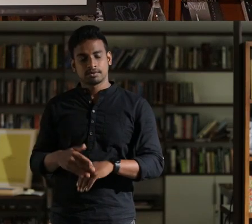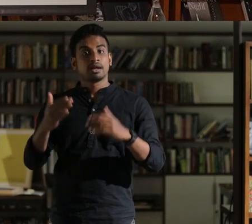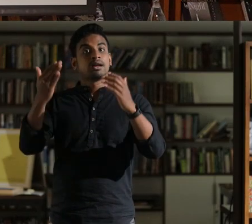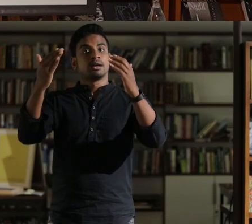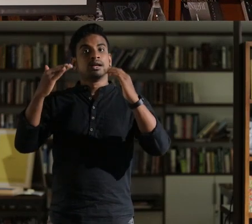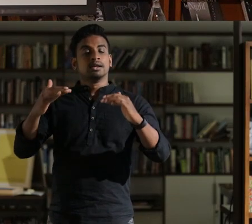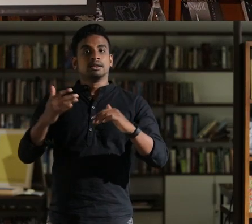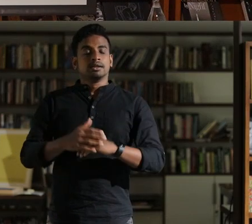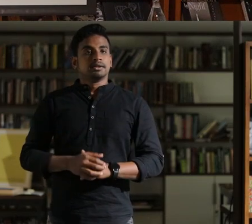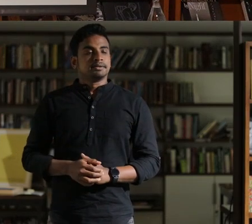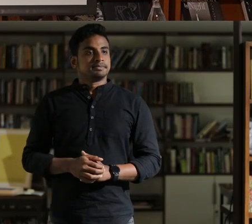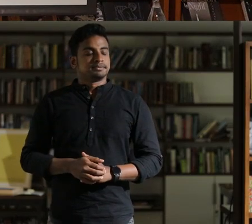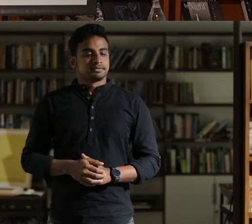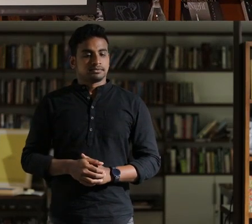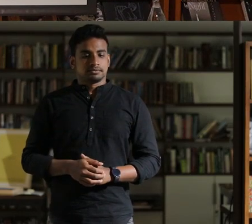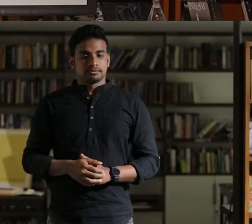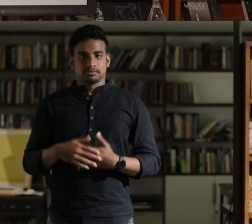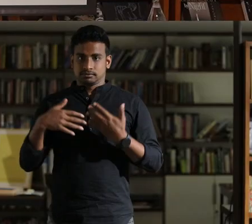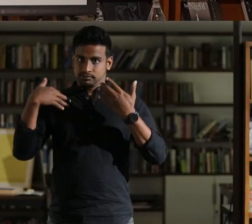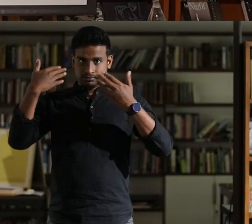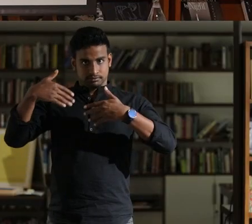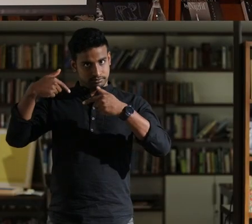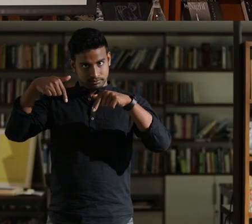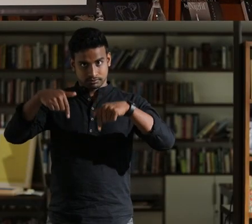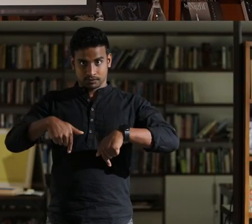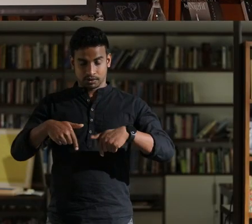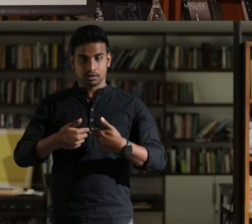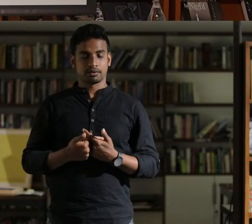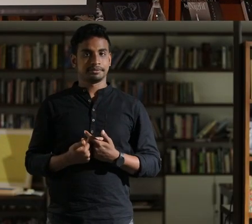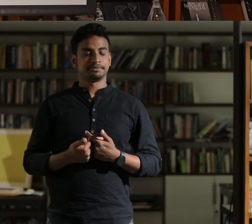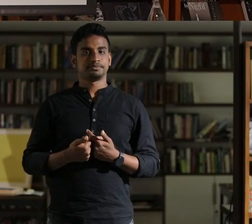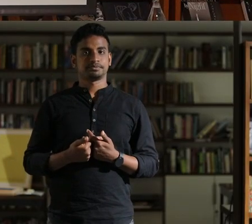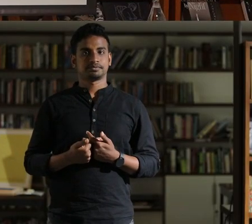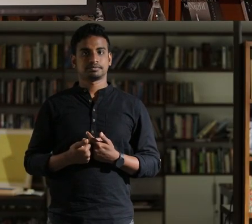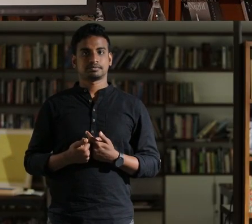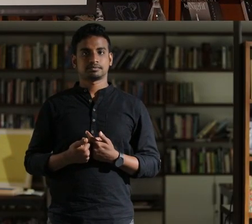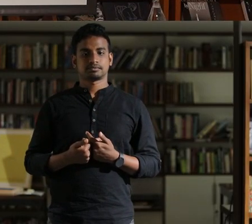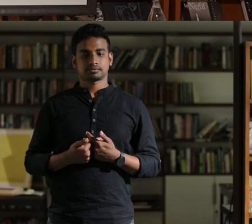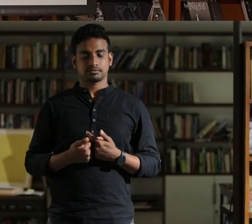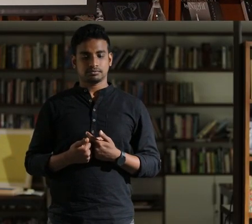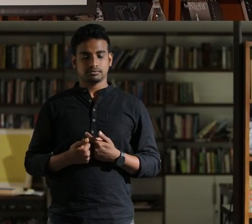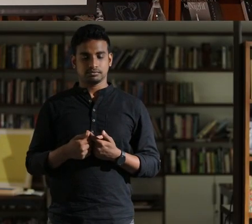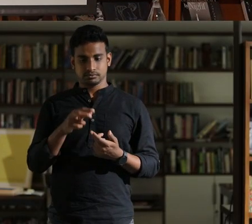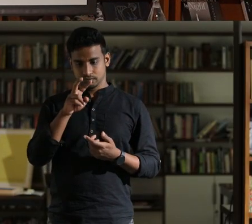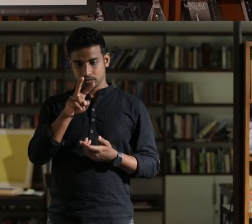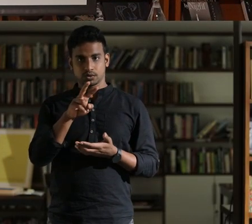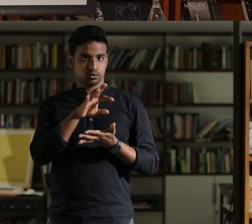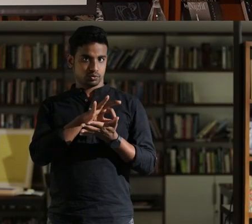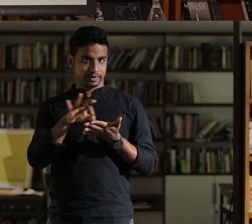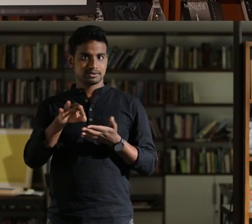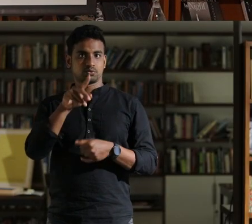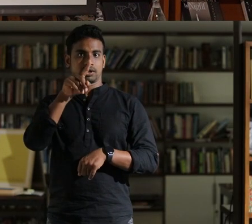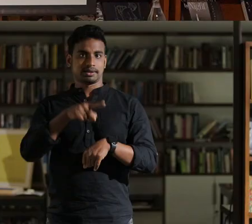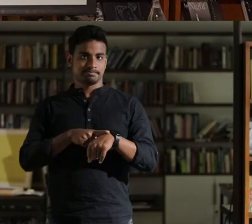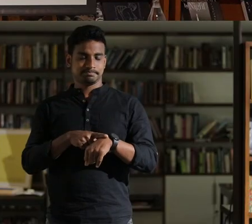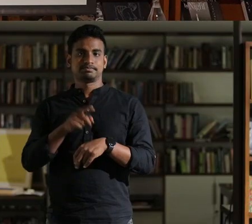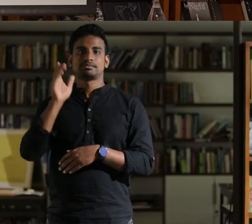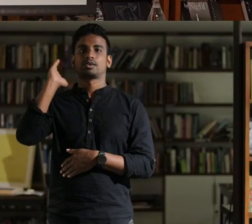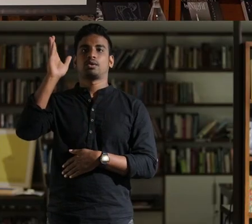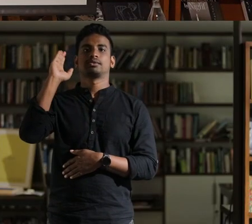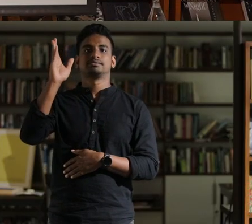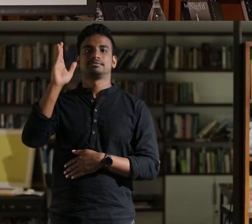Another important part of it is actually now it's come to every 2 weeks we have a